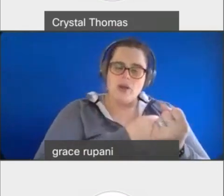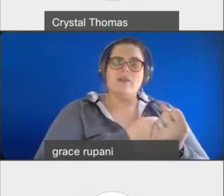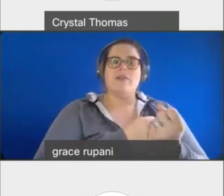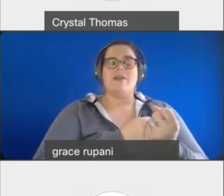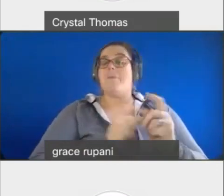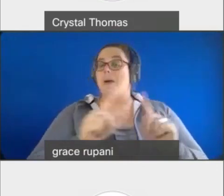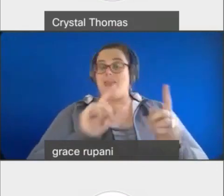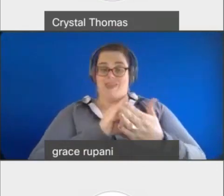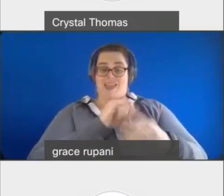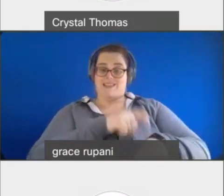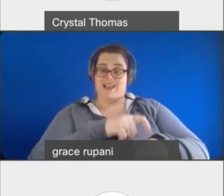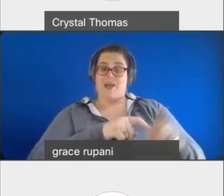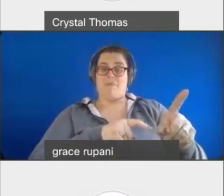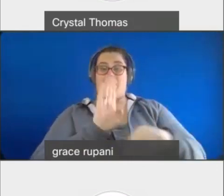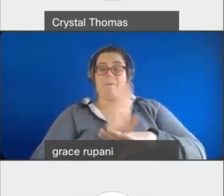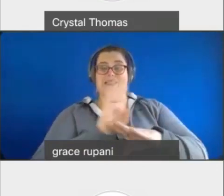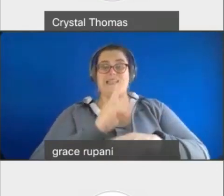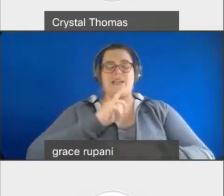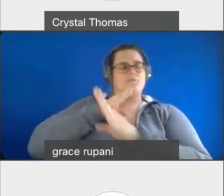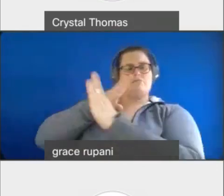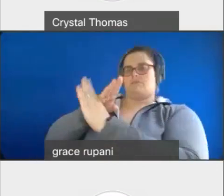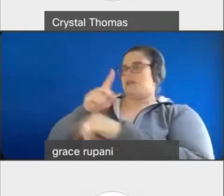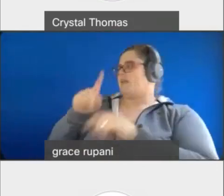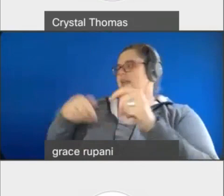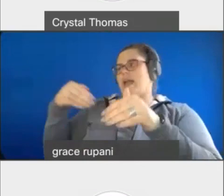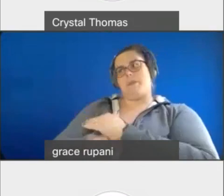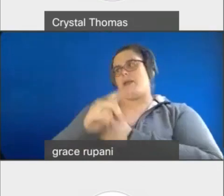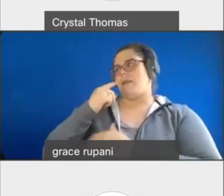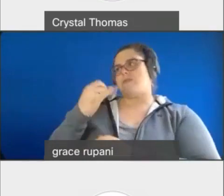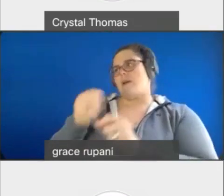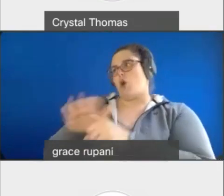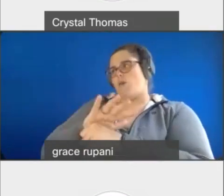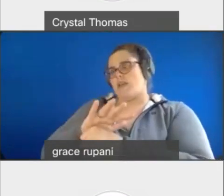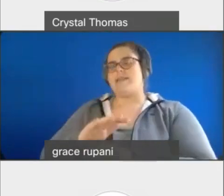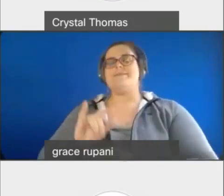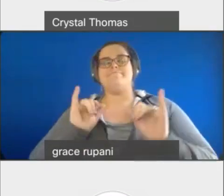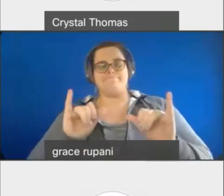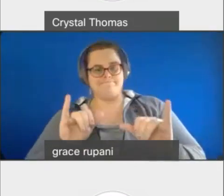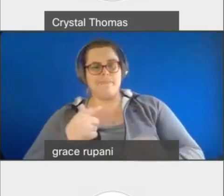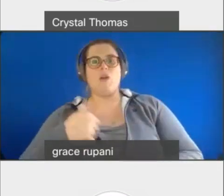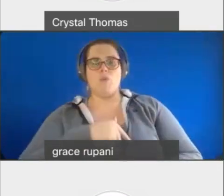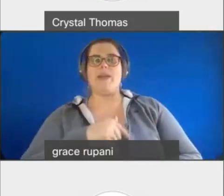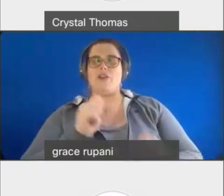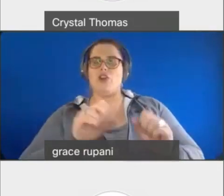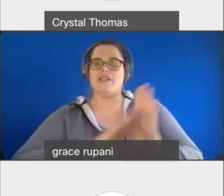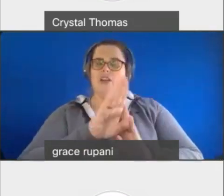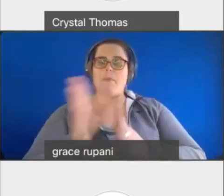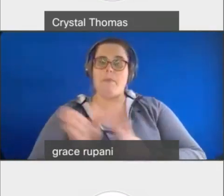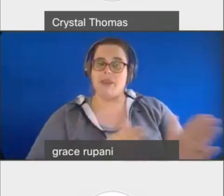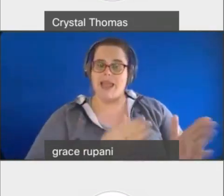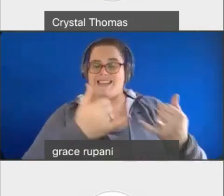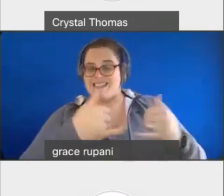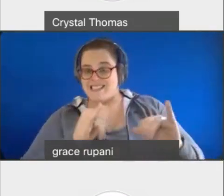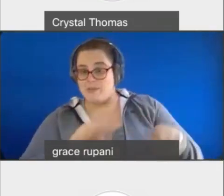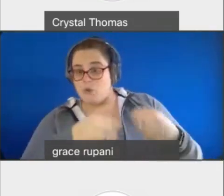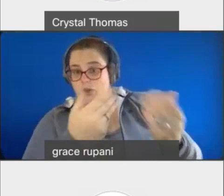go into the building because of COVID. So we were able with DDS and their team to develop plans where we could still provide that